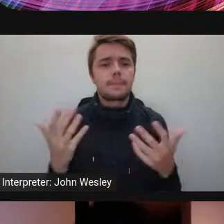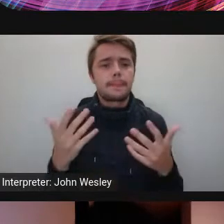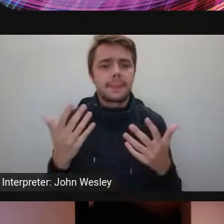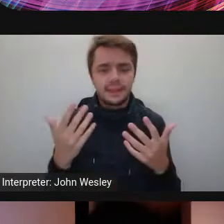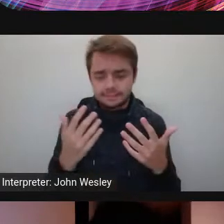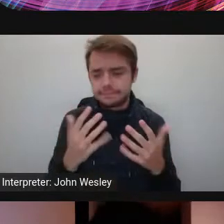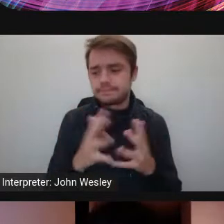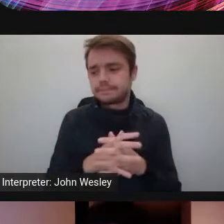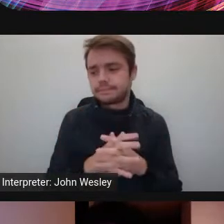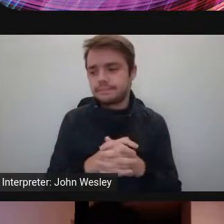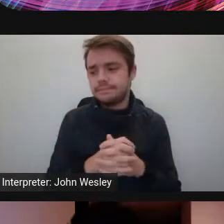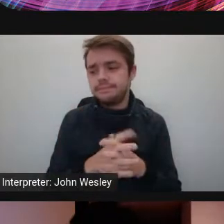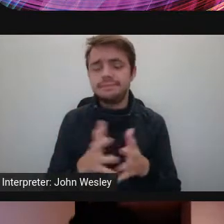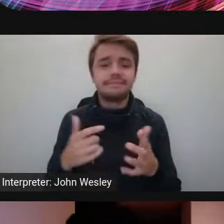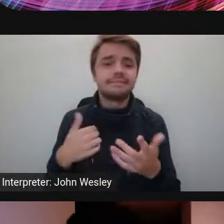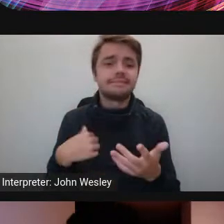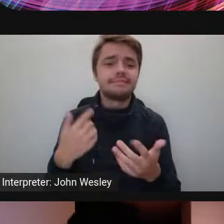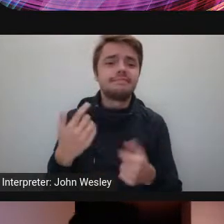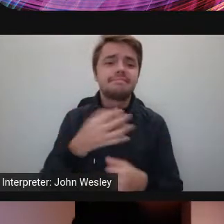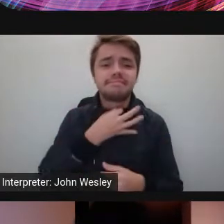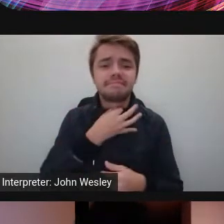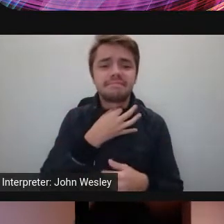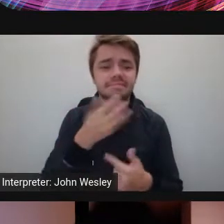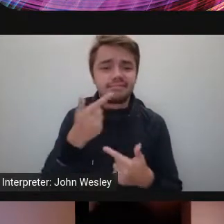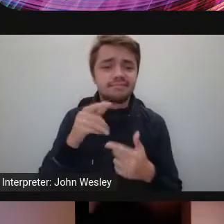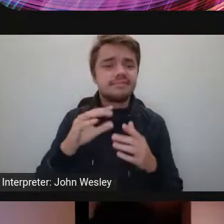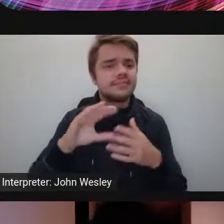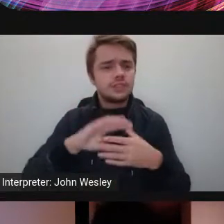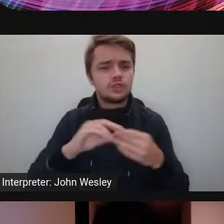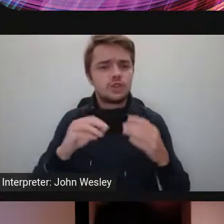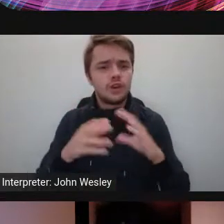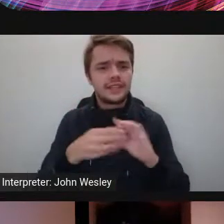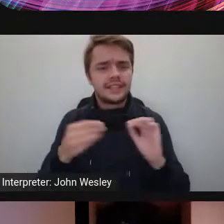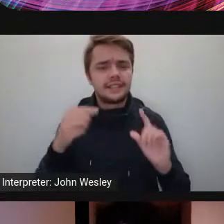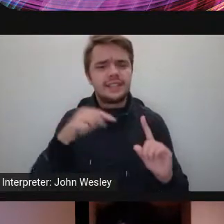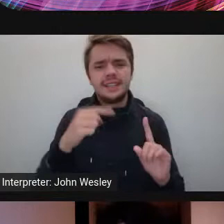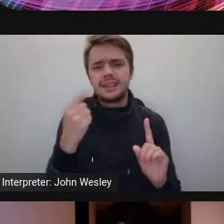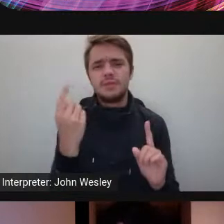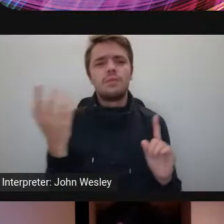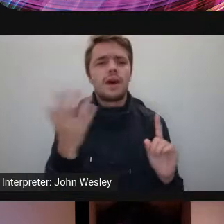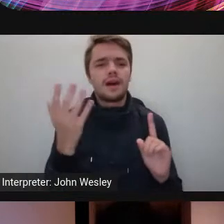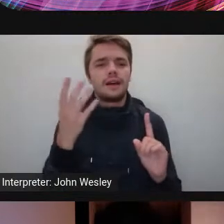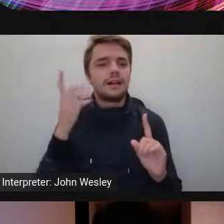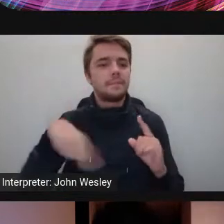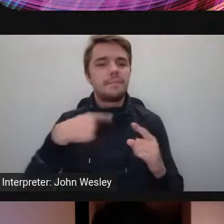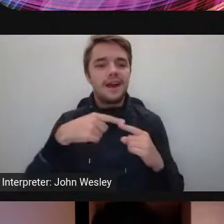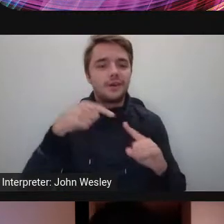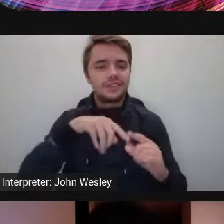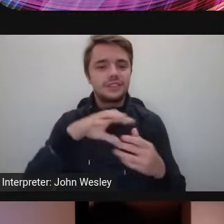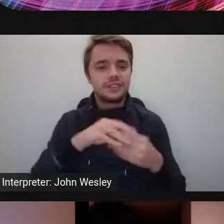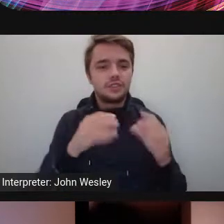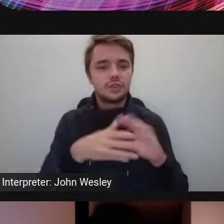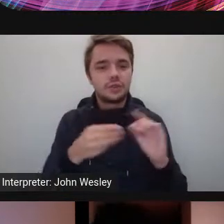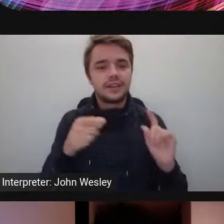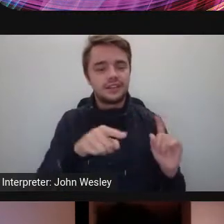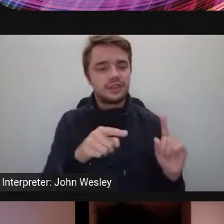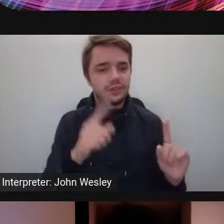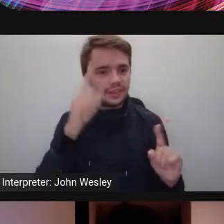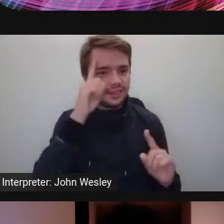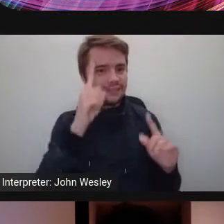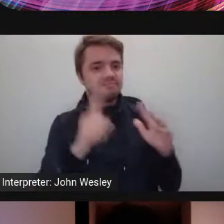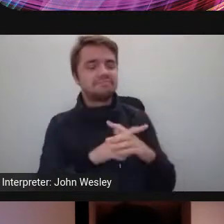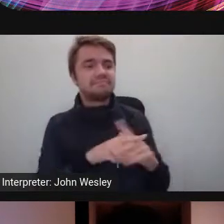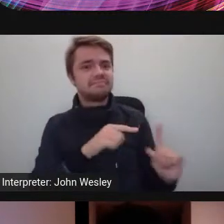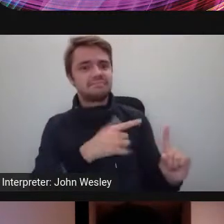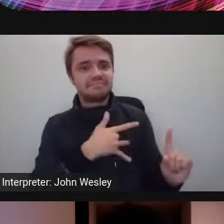What's about the story that made you want to do the film, and how did you come